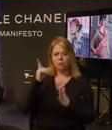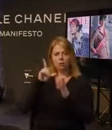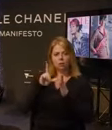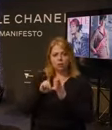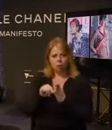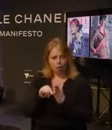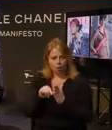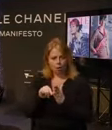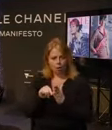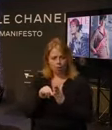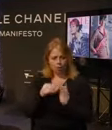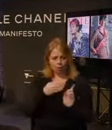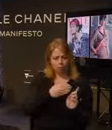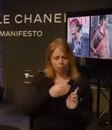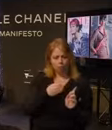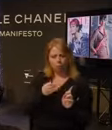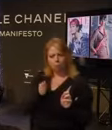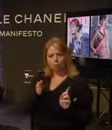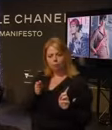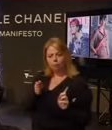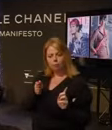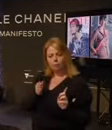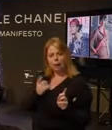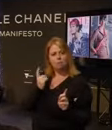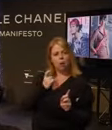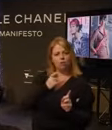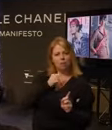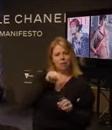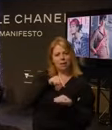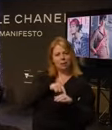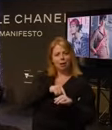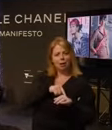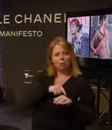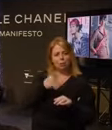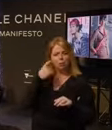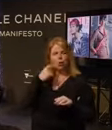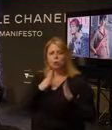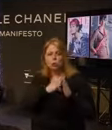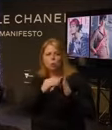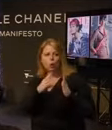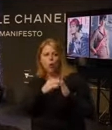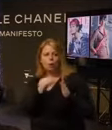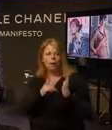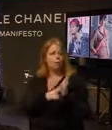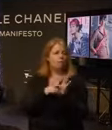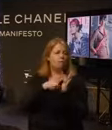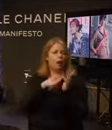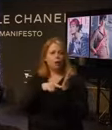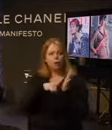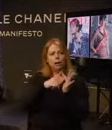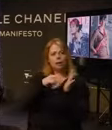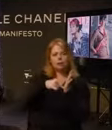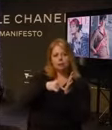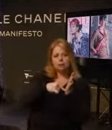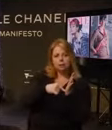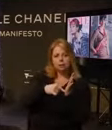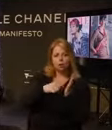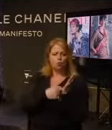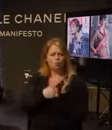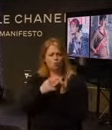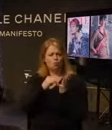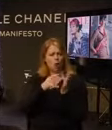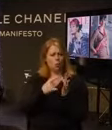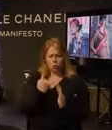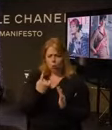move away from... Traditionally, perfume at that time was about replicating the smell of violets or rose, or sort of a very